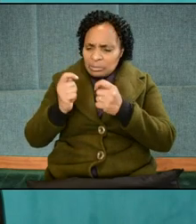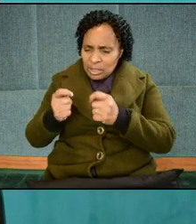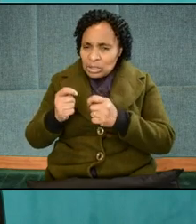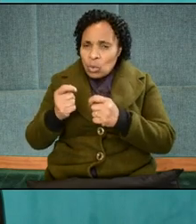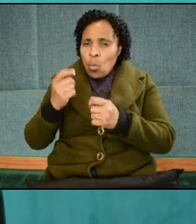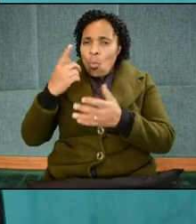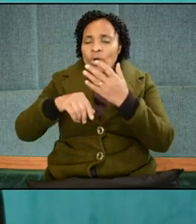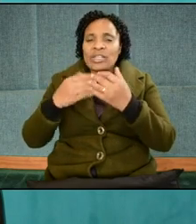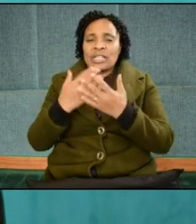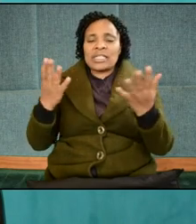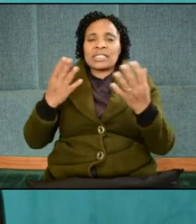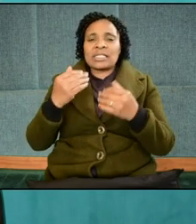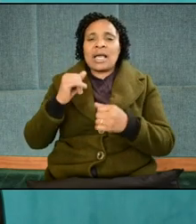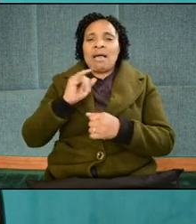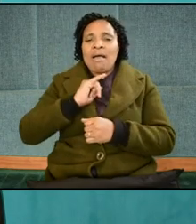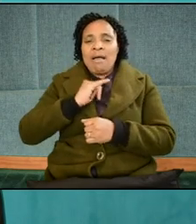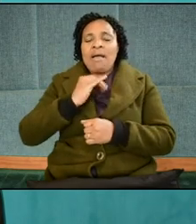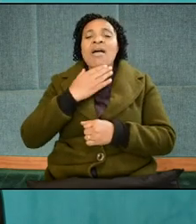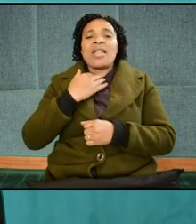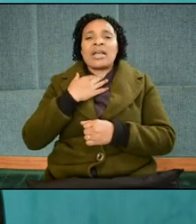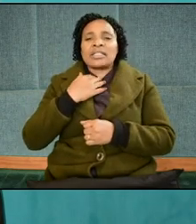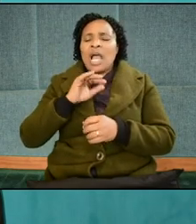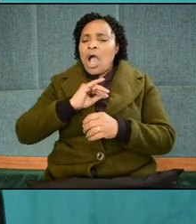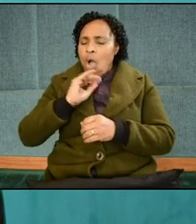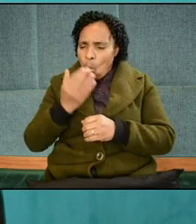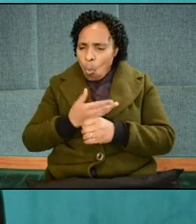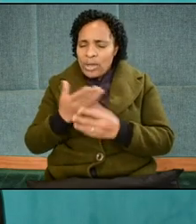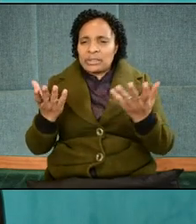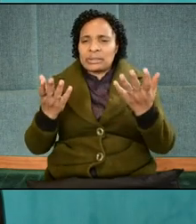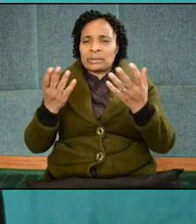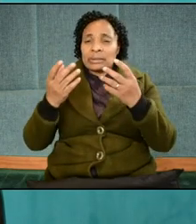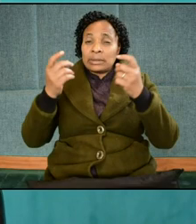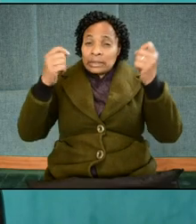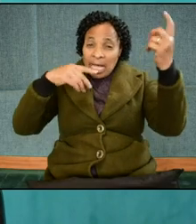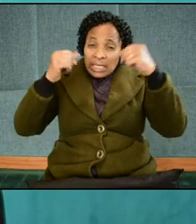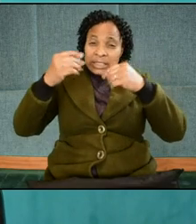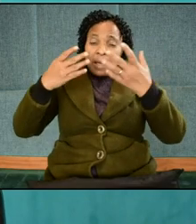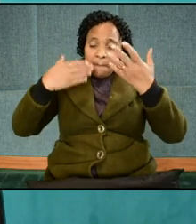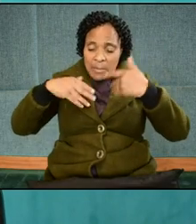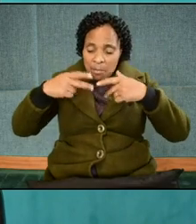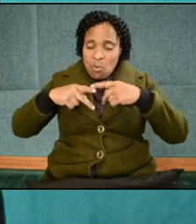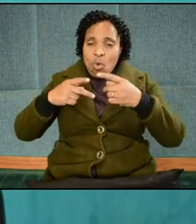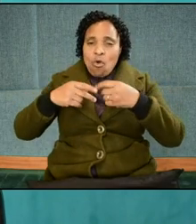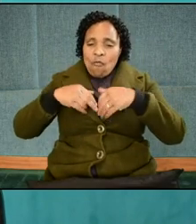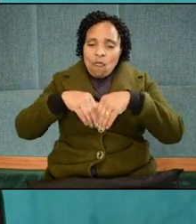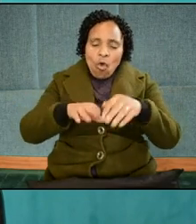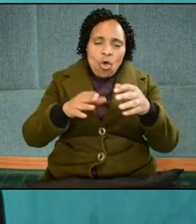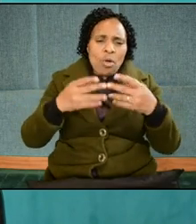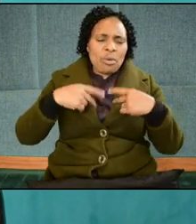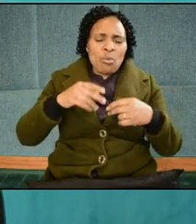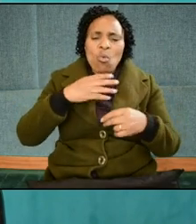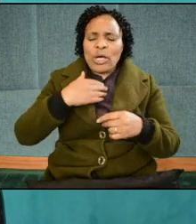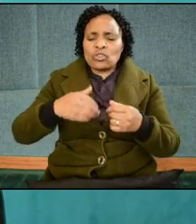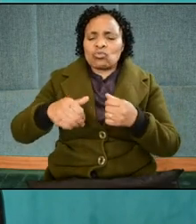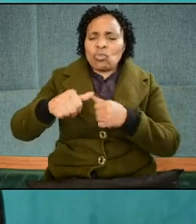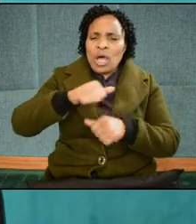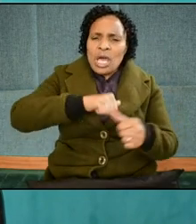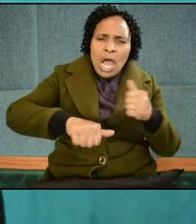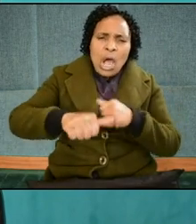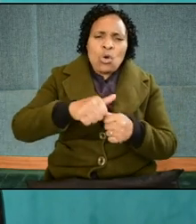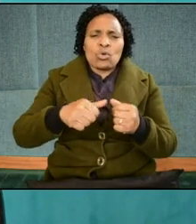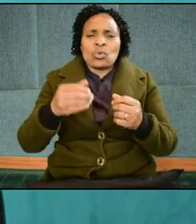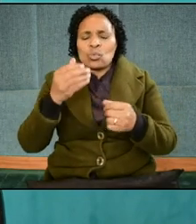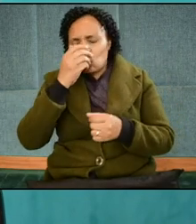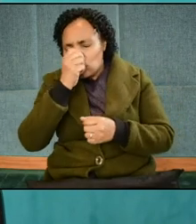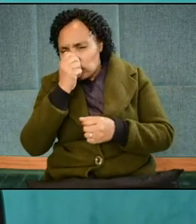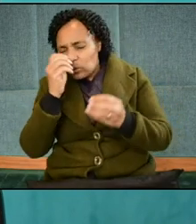I like. So our stars, our idols, the people we follow, the people we want to be around, the people we wish to meet